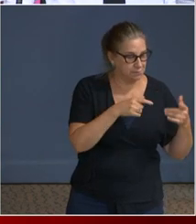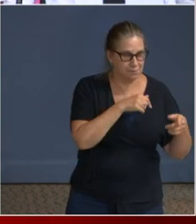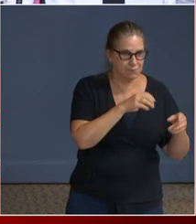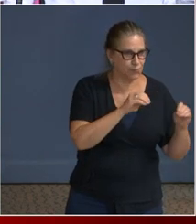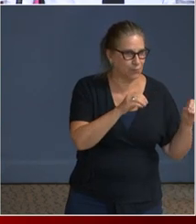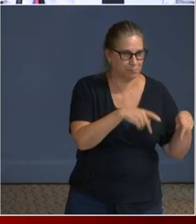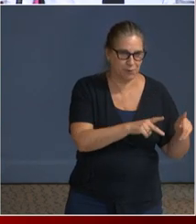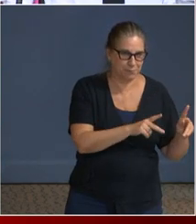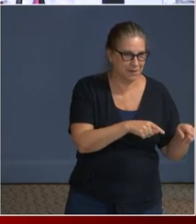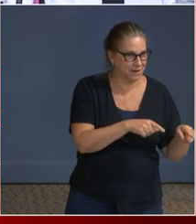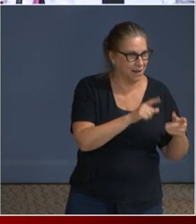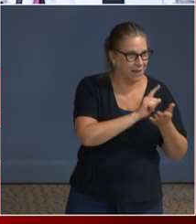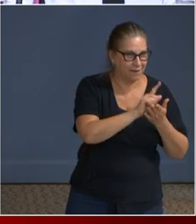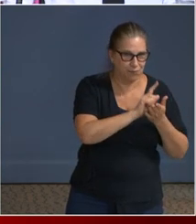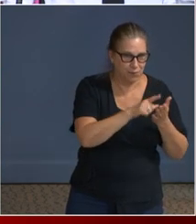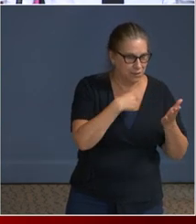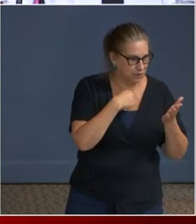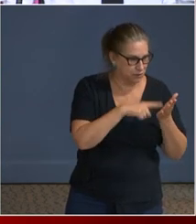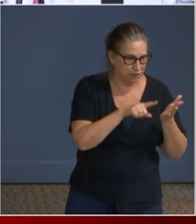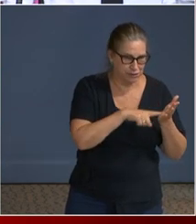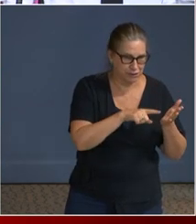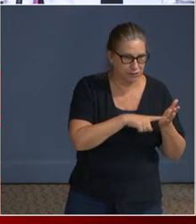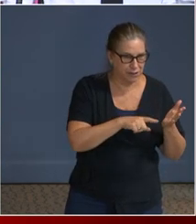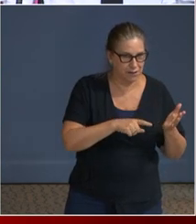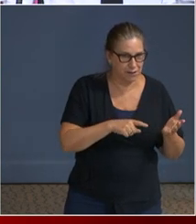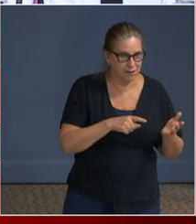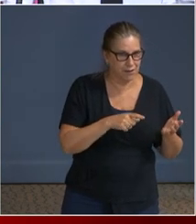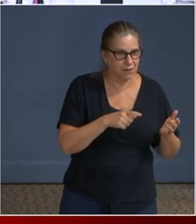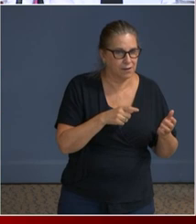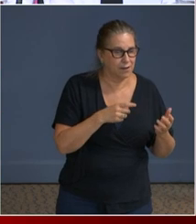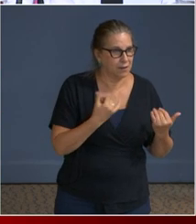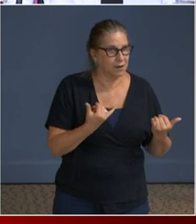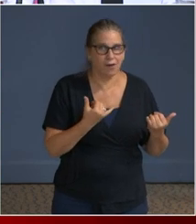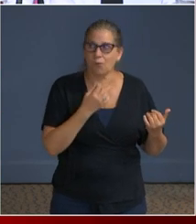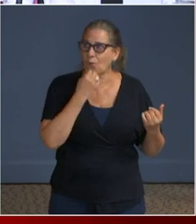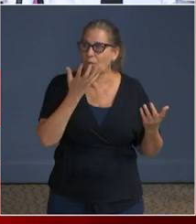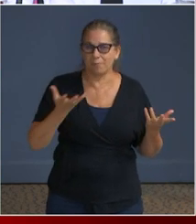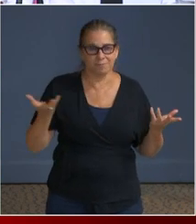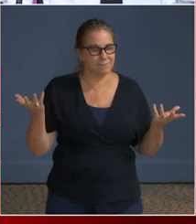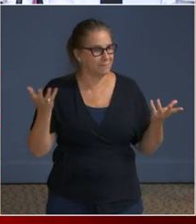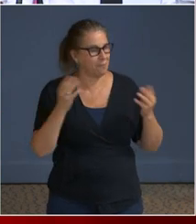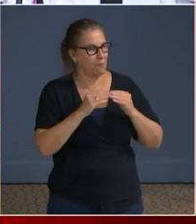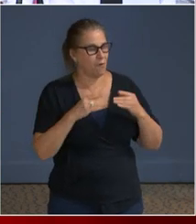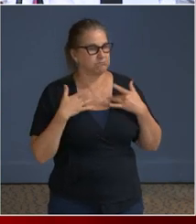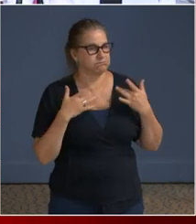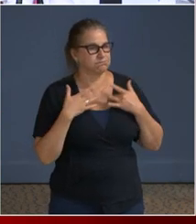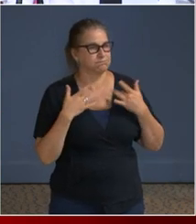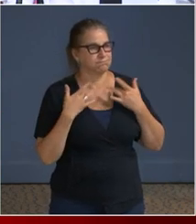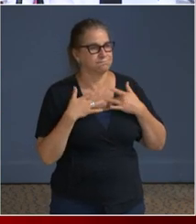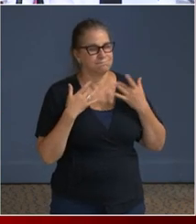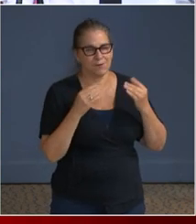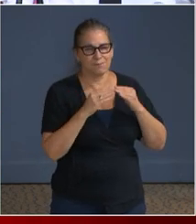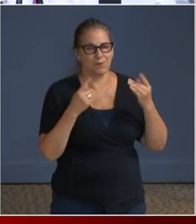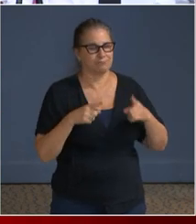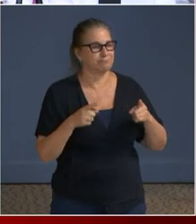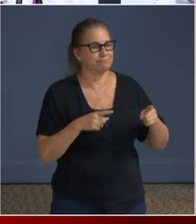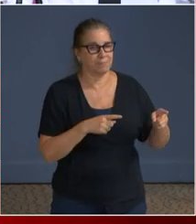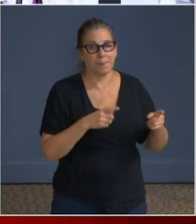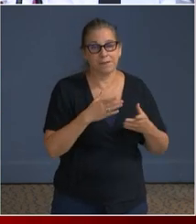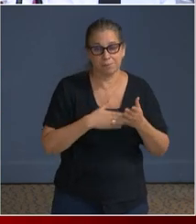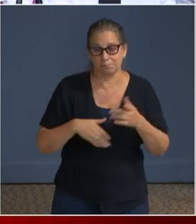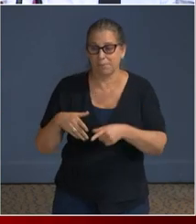every single weekend, particularly in the warm weather months that occur throughout the city, that have occurred since the public health